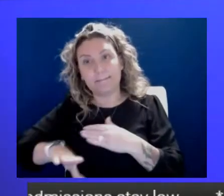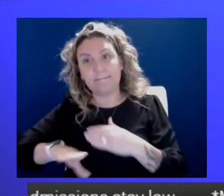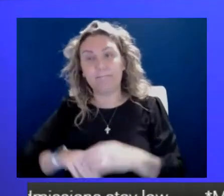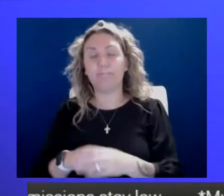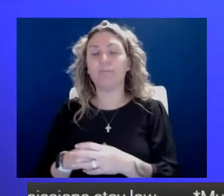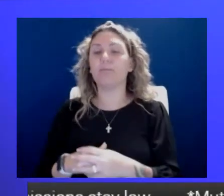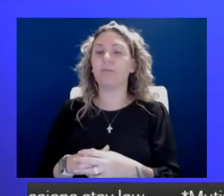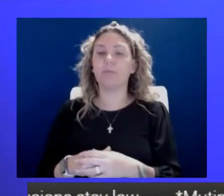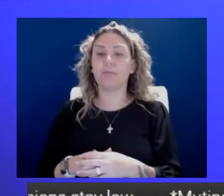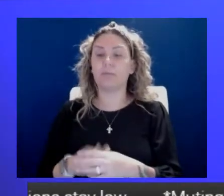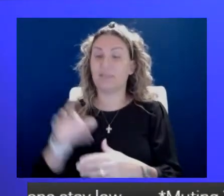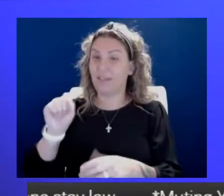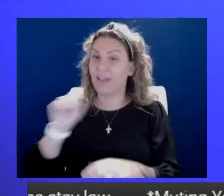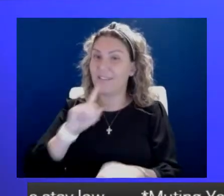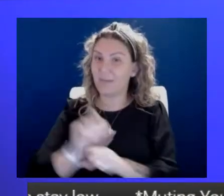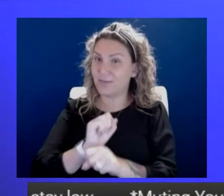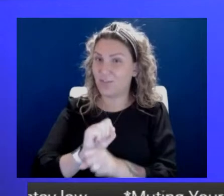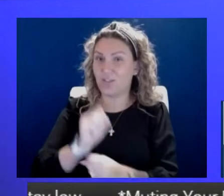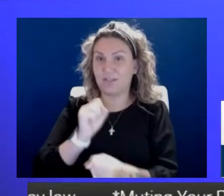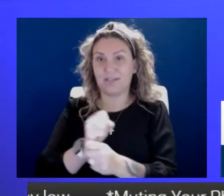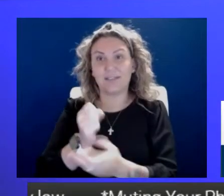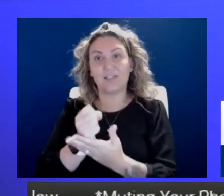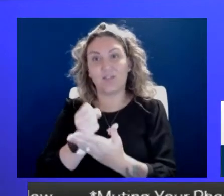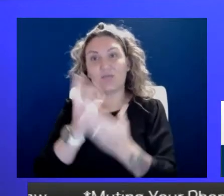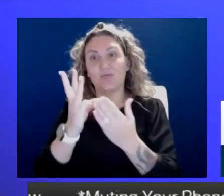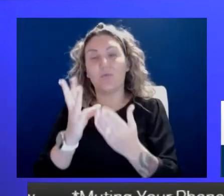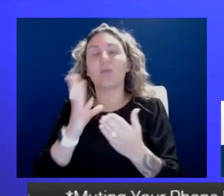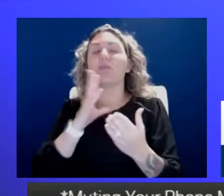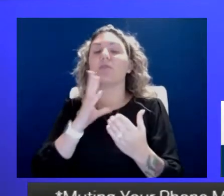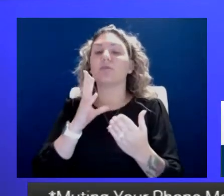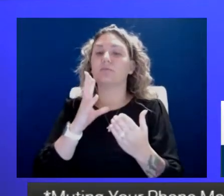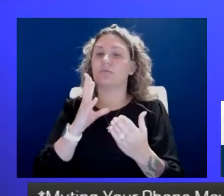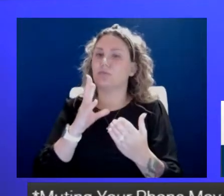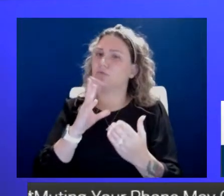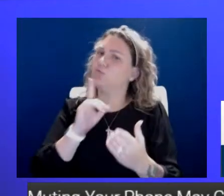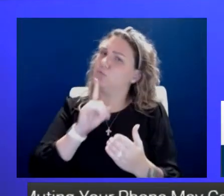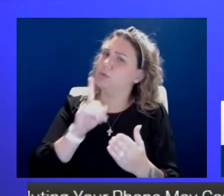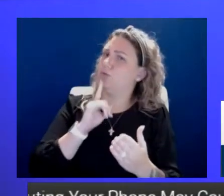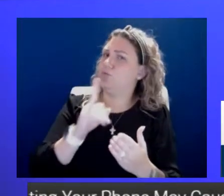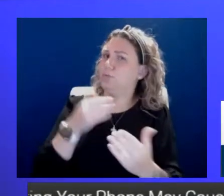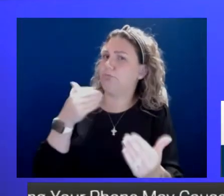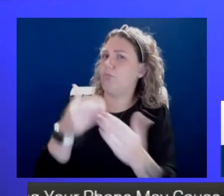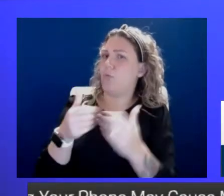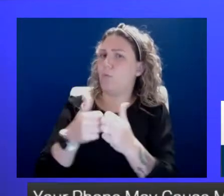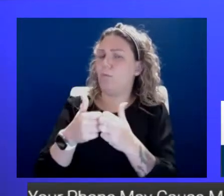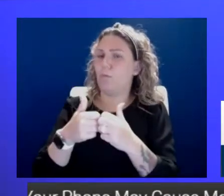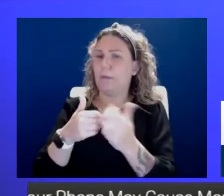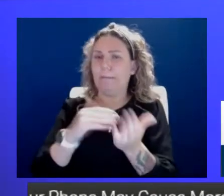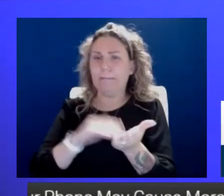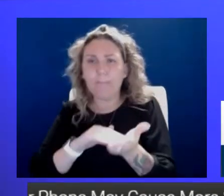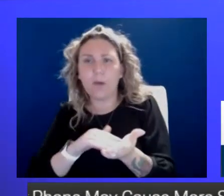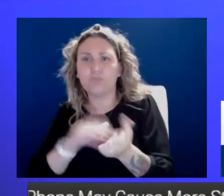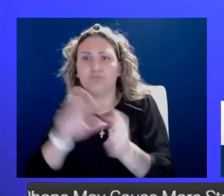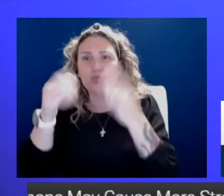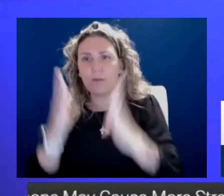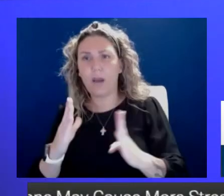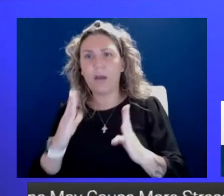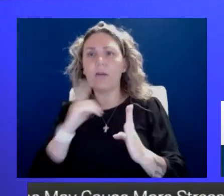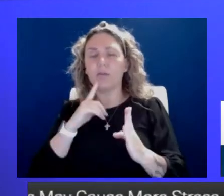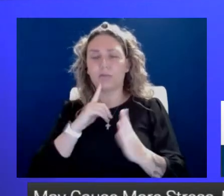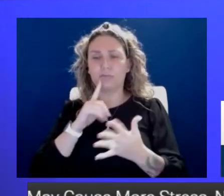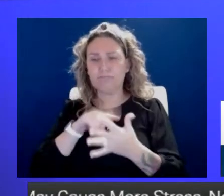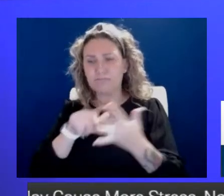absolutely. Our social work team works very closely with the providers in helping with those conversations to know, what needs to be